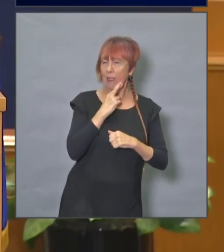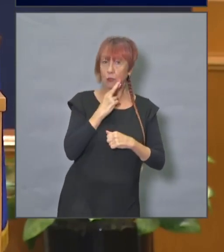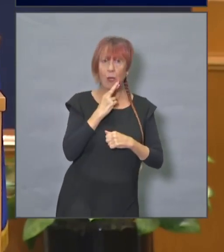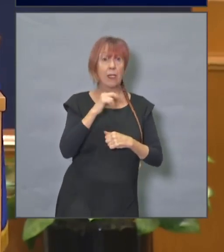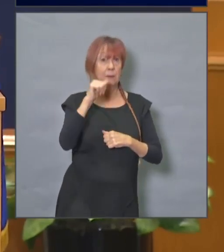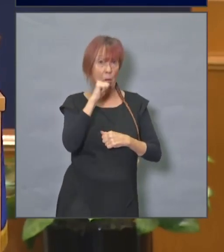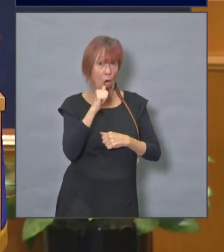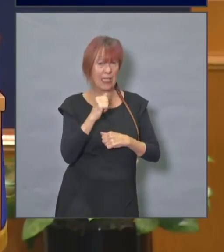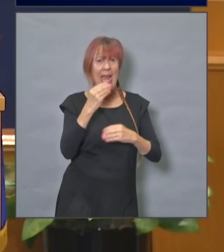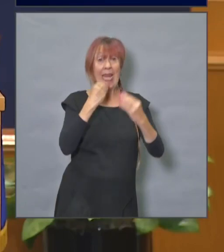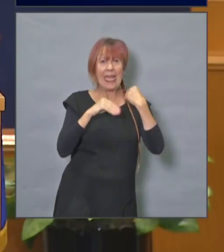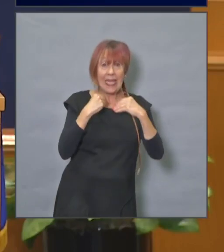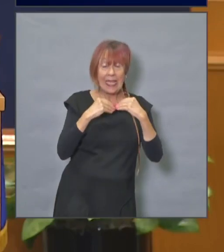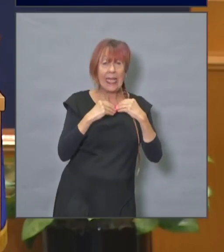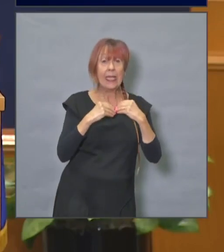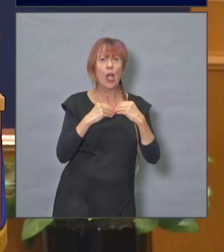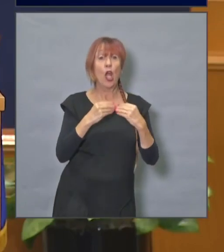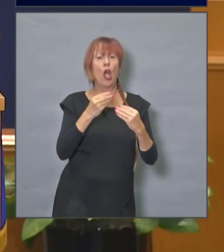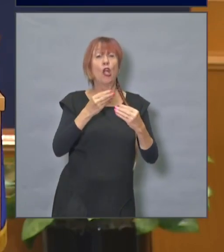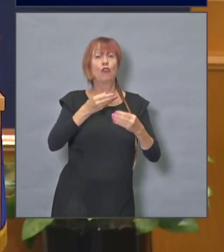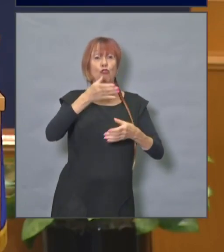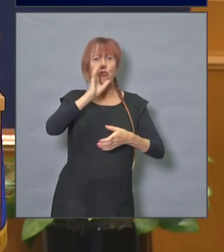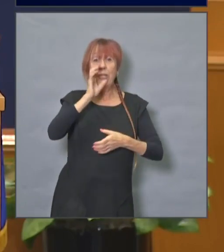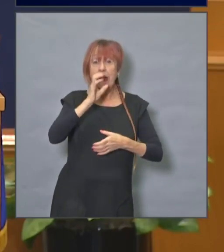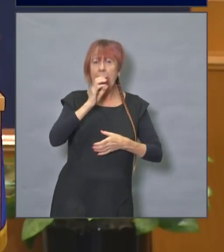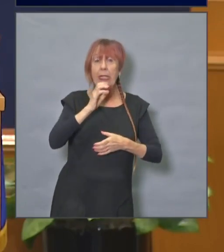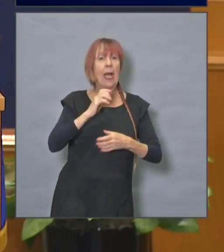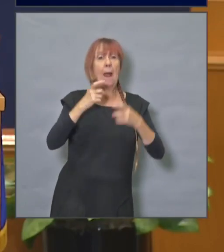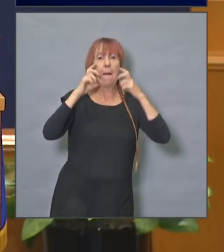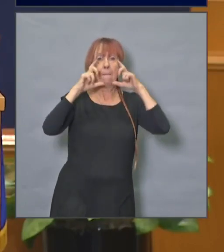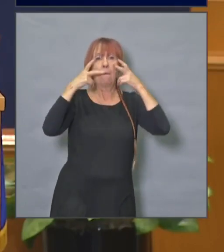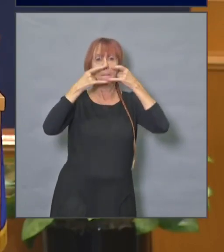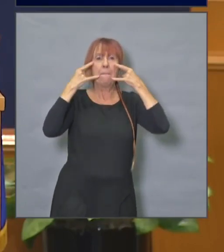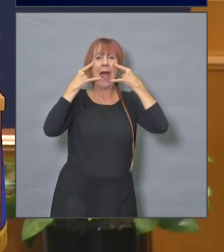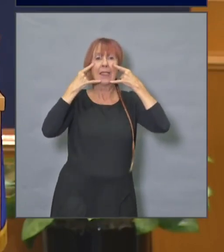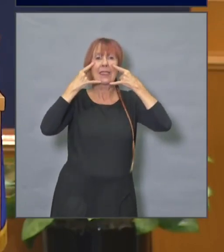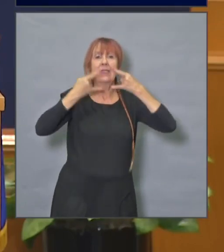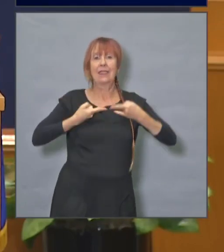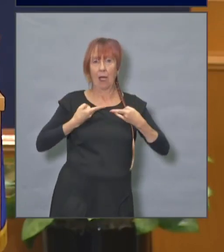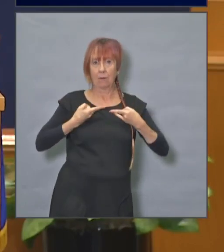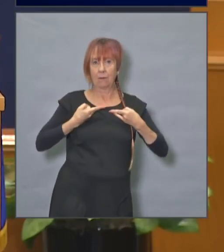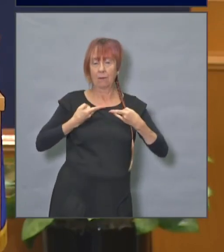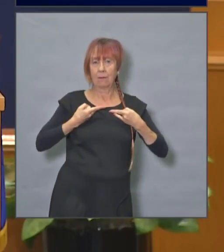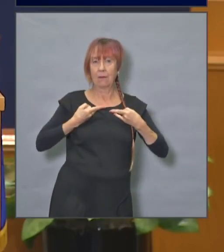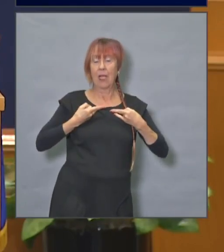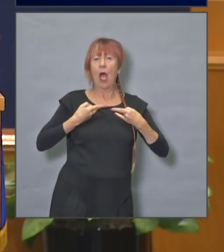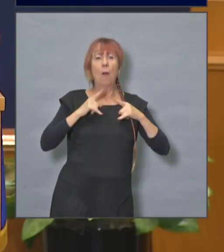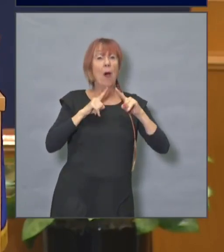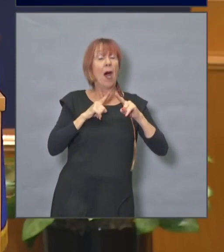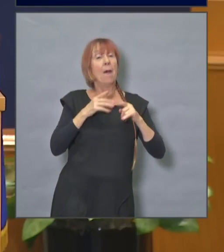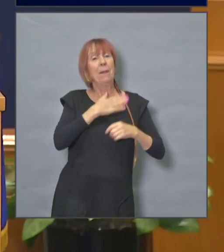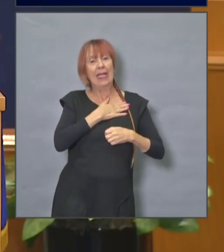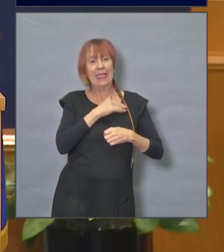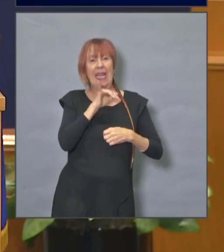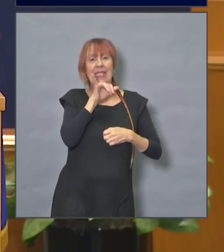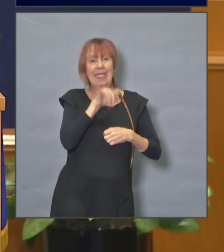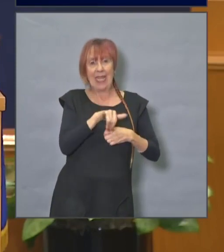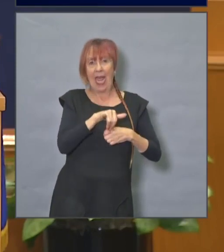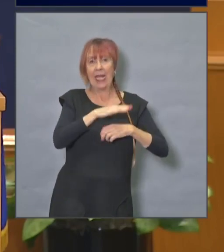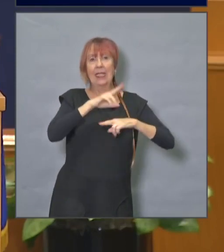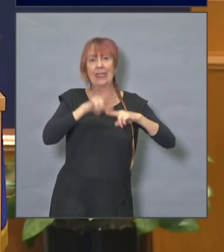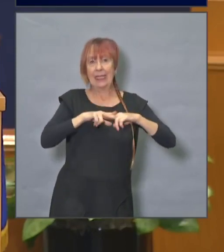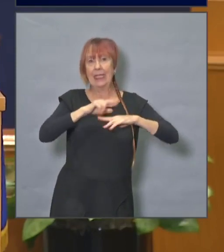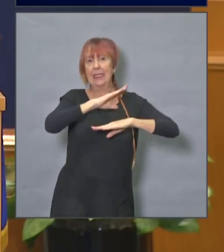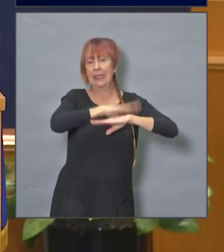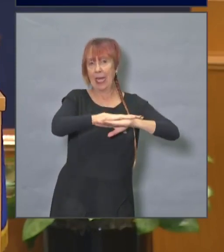drinking, you do not have to wear your mask. And we ask that you stay at a table. We ask that you stay seated because you don't have a mask on. If you're